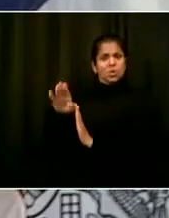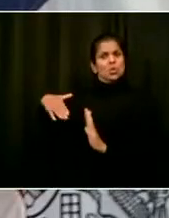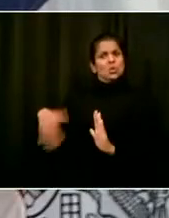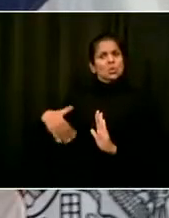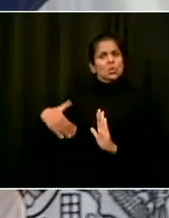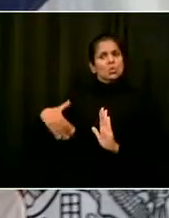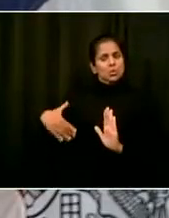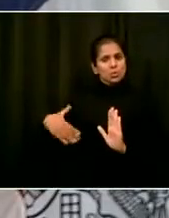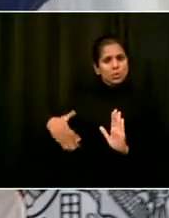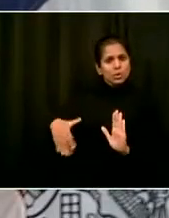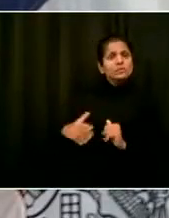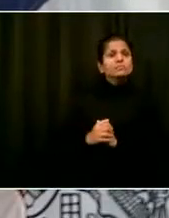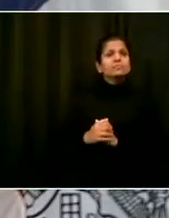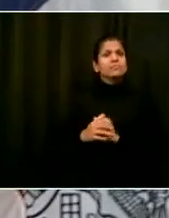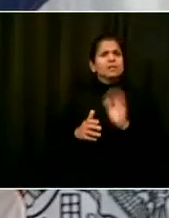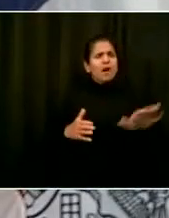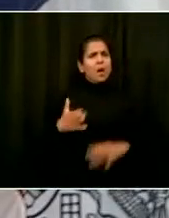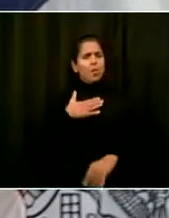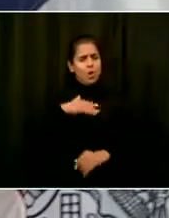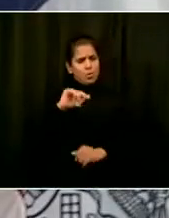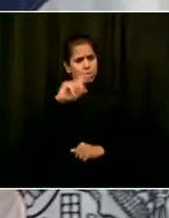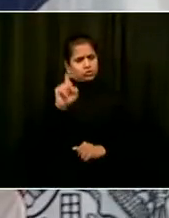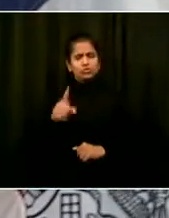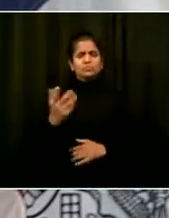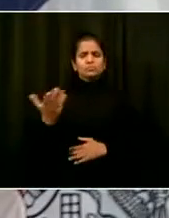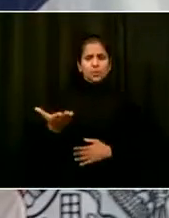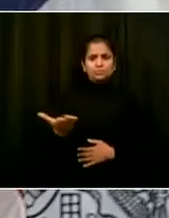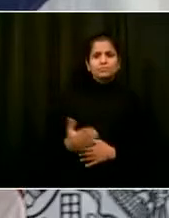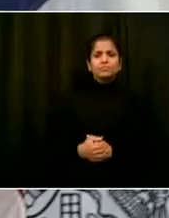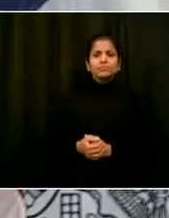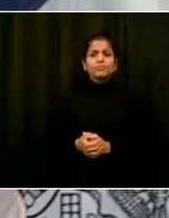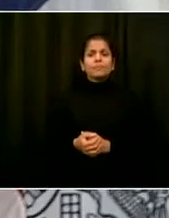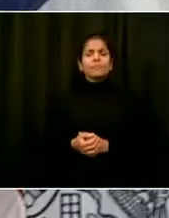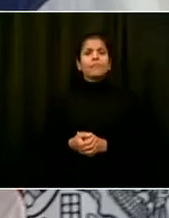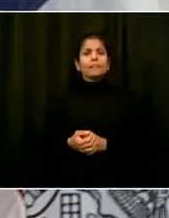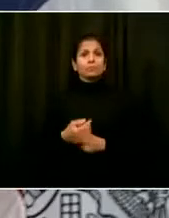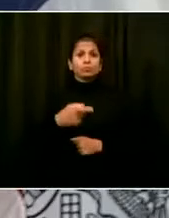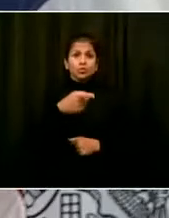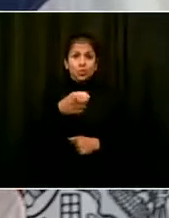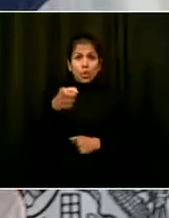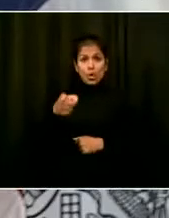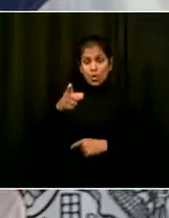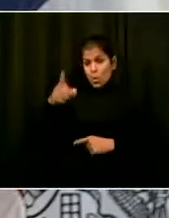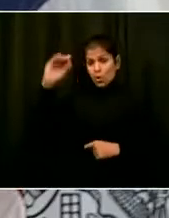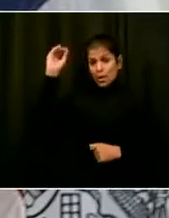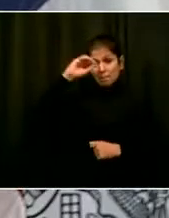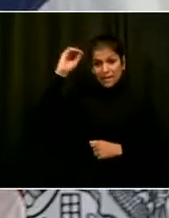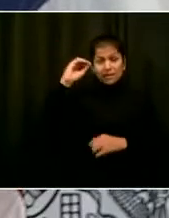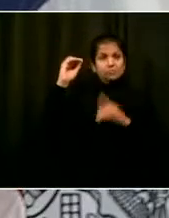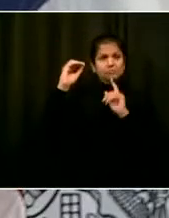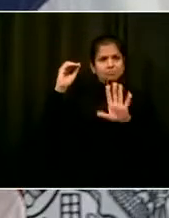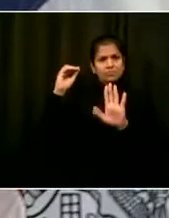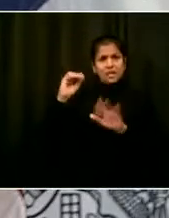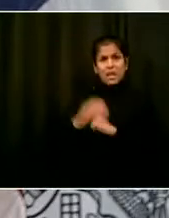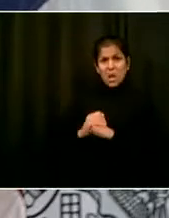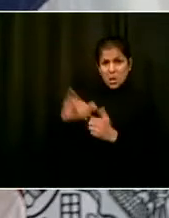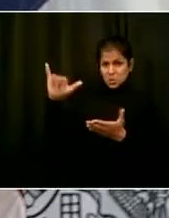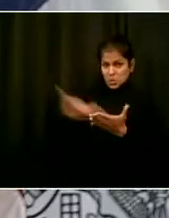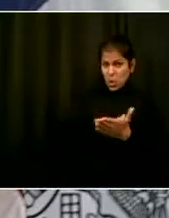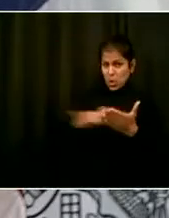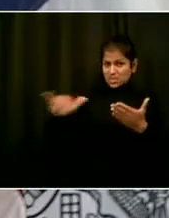or pragmatic uh to think that New York City is going to be able to reopen schools before the